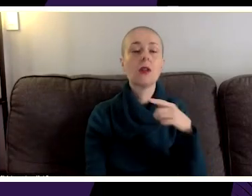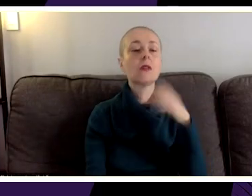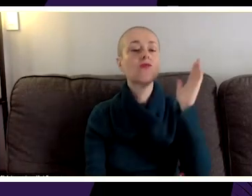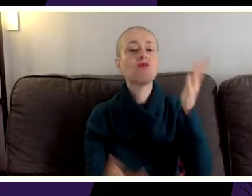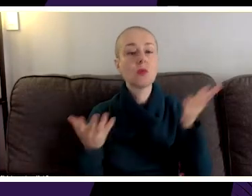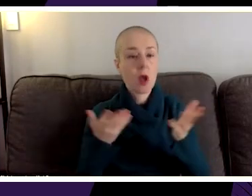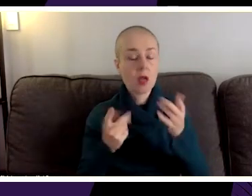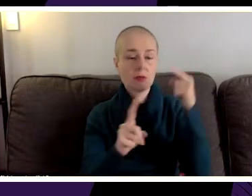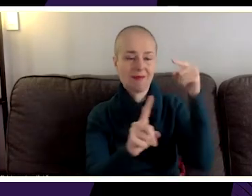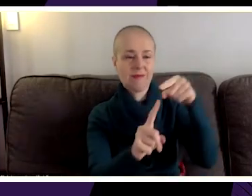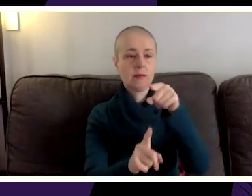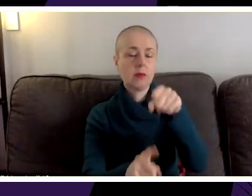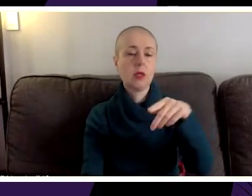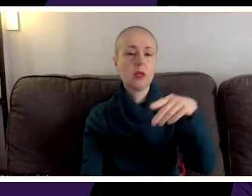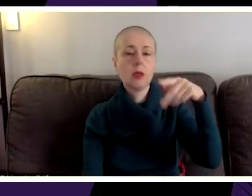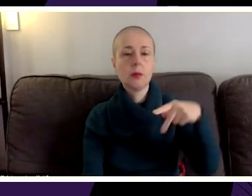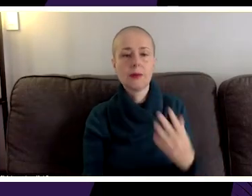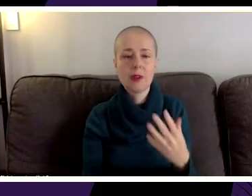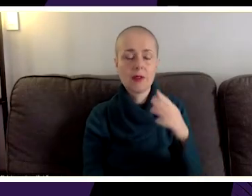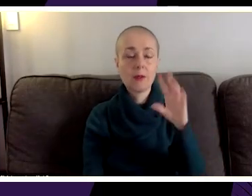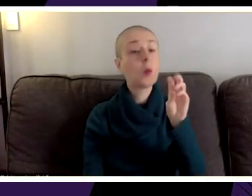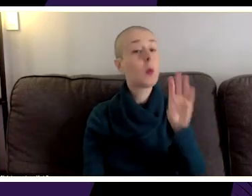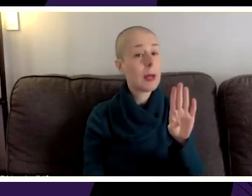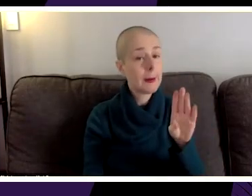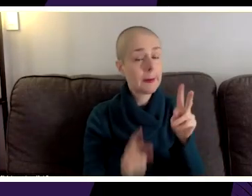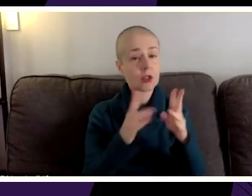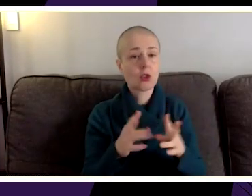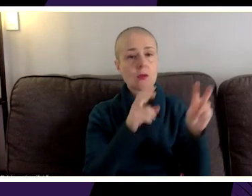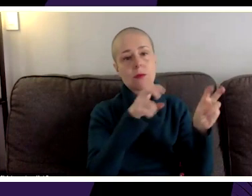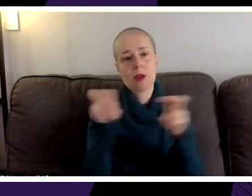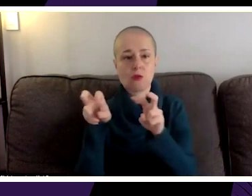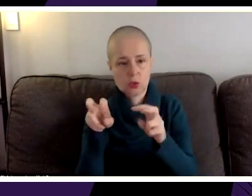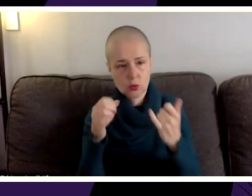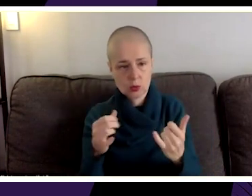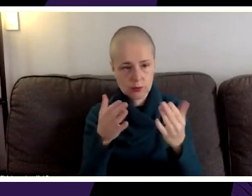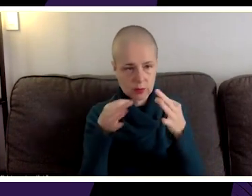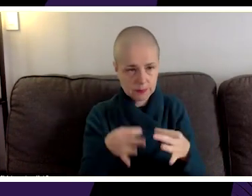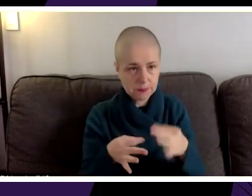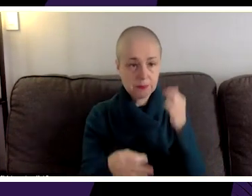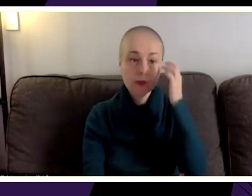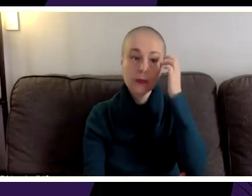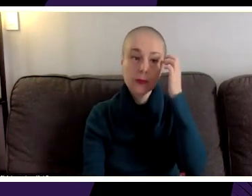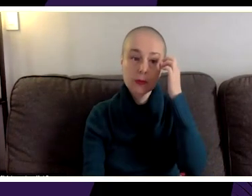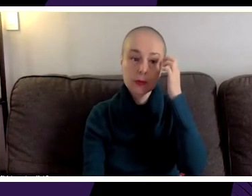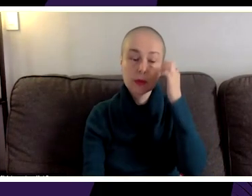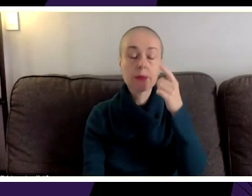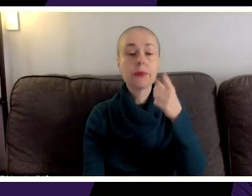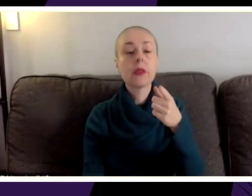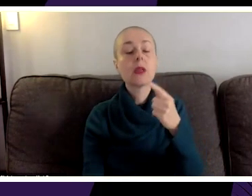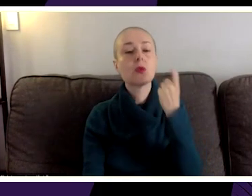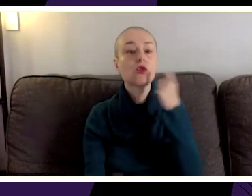the P5 web editor migration today. So for those just joining or new to